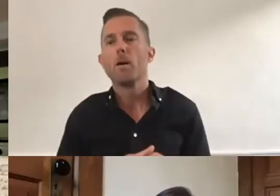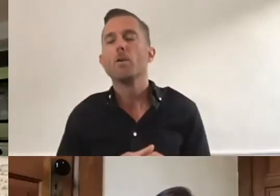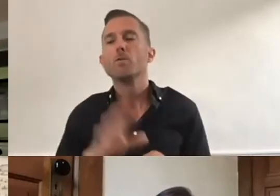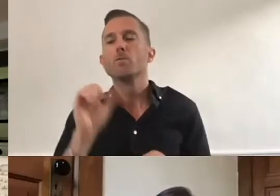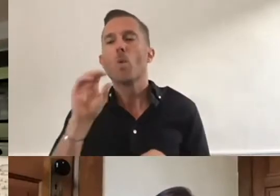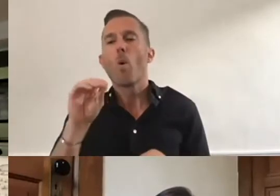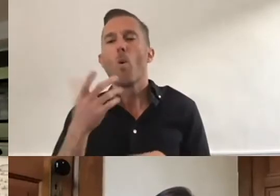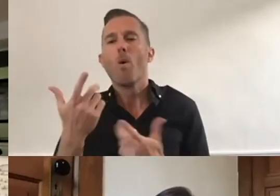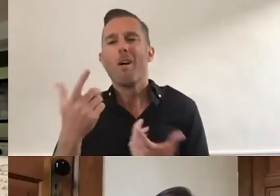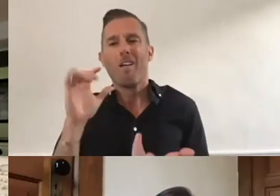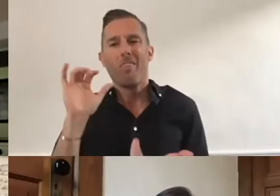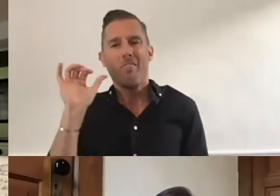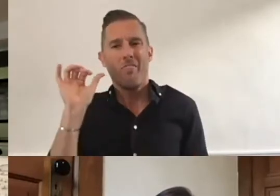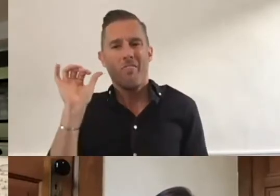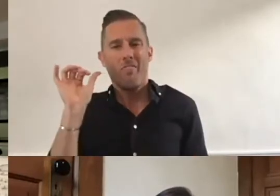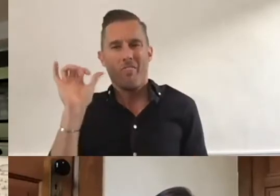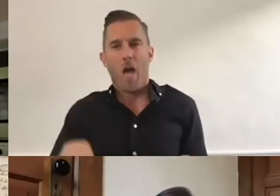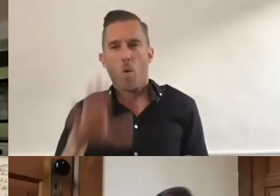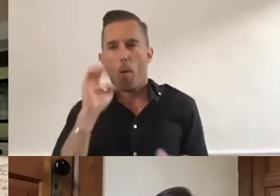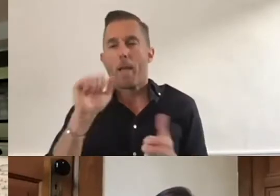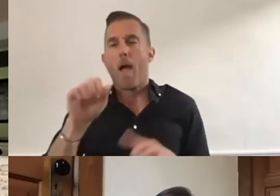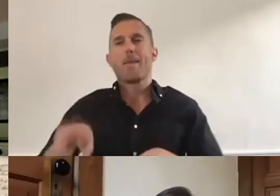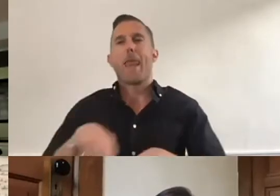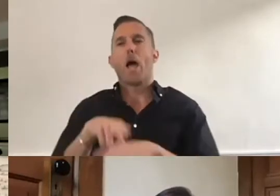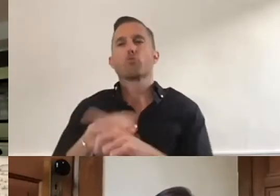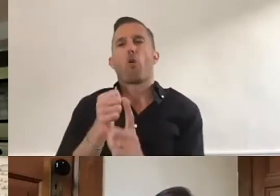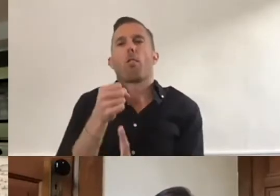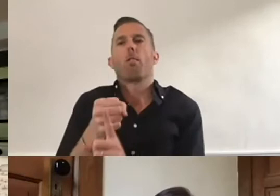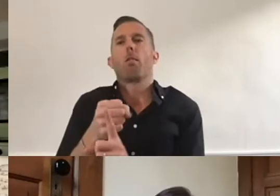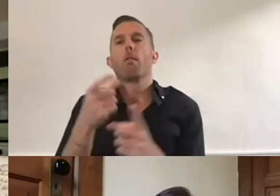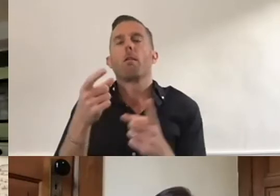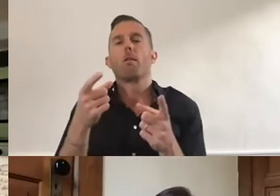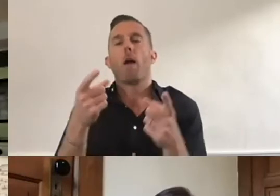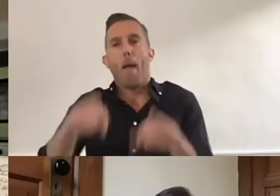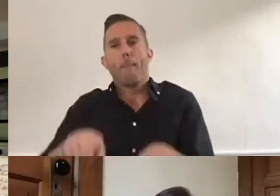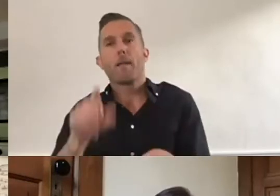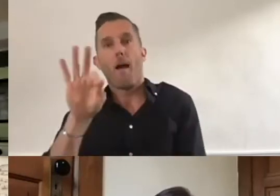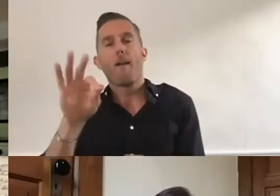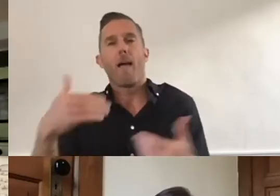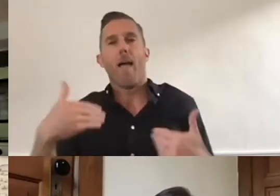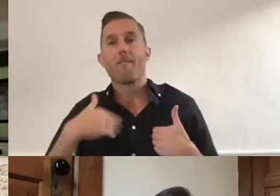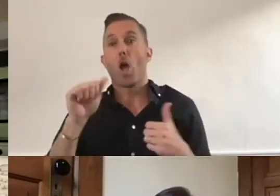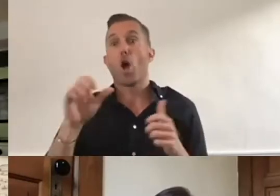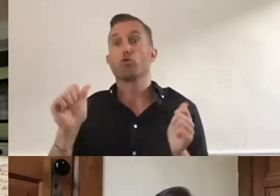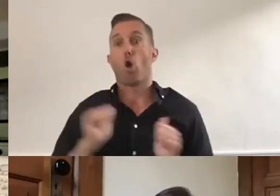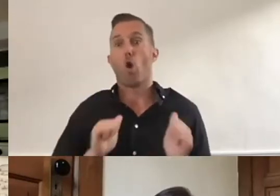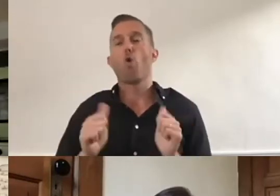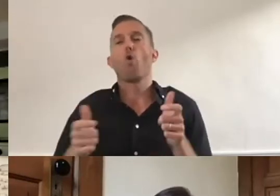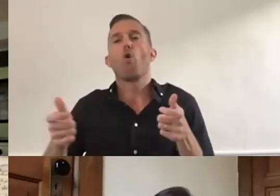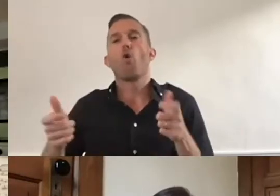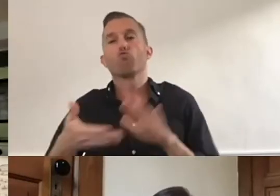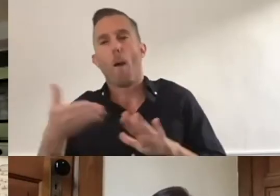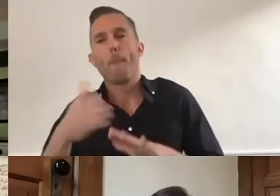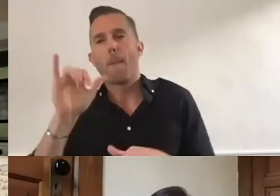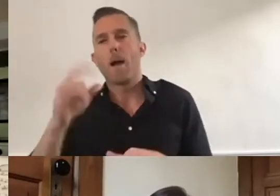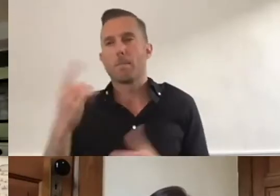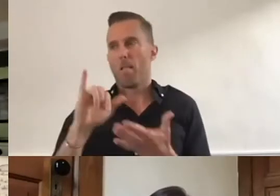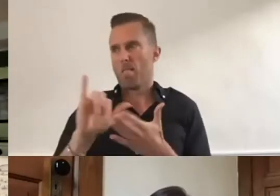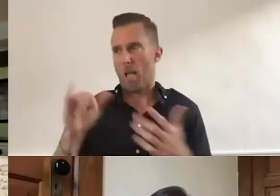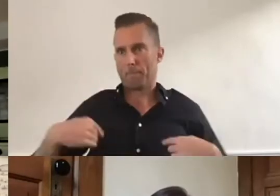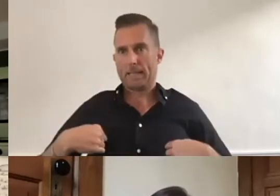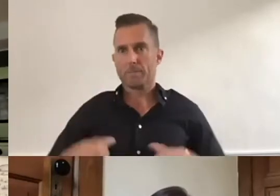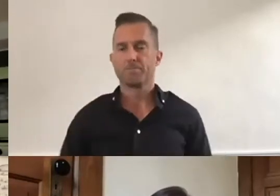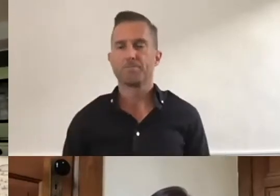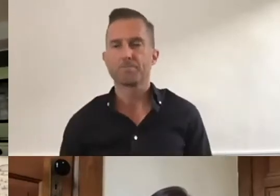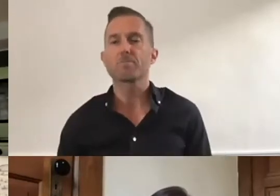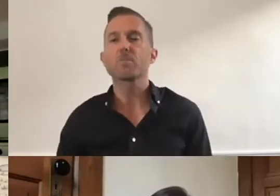think that will be a natural consequence of having a show on the air run by somebody who that's the story they want to tell.